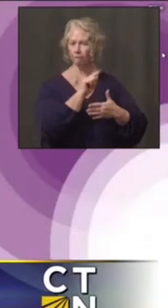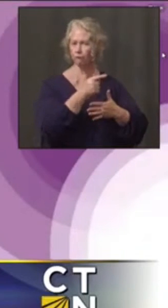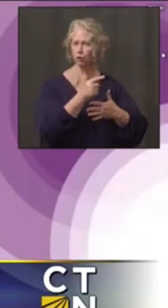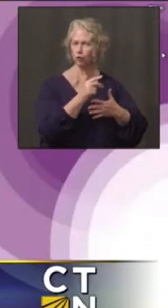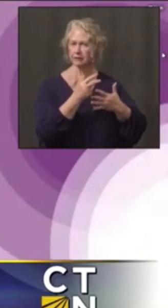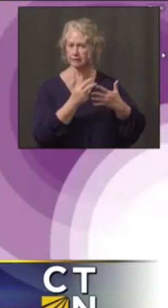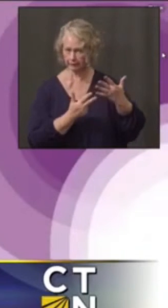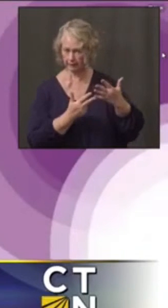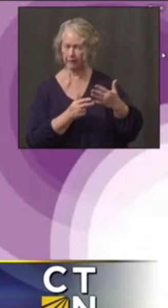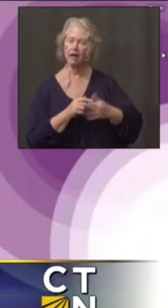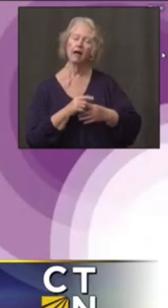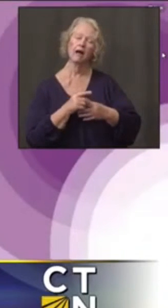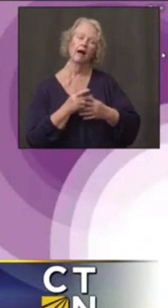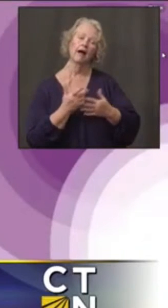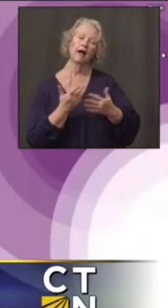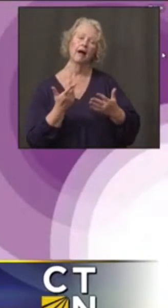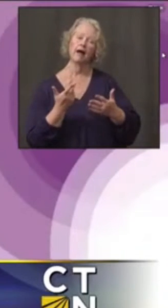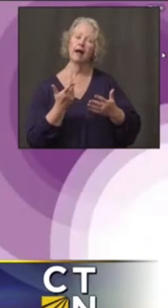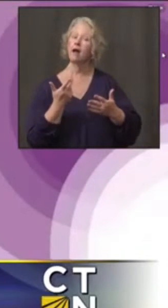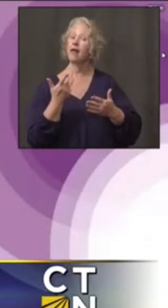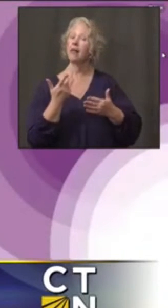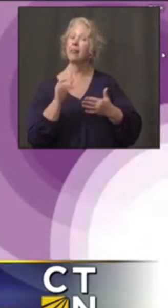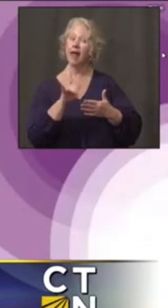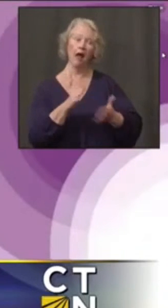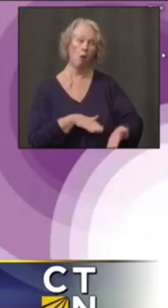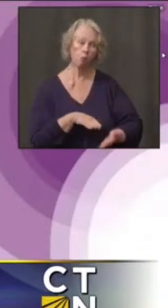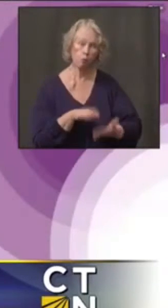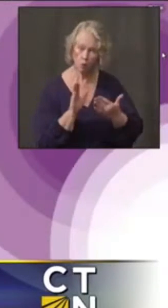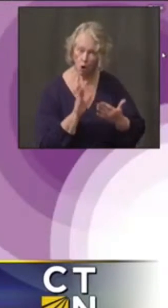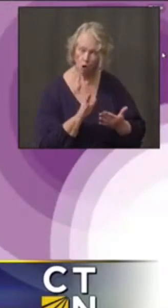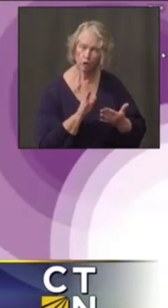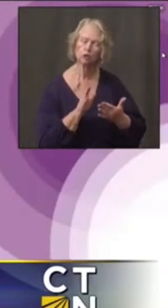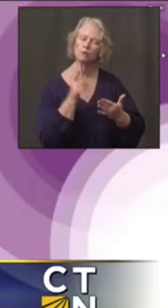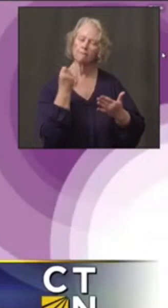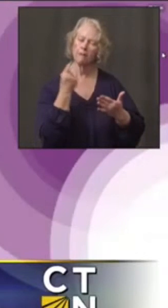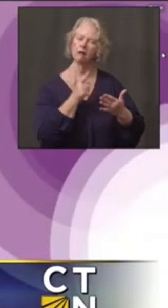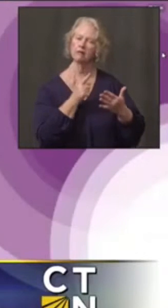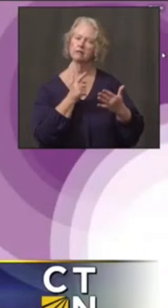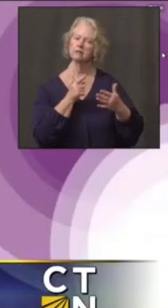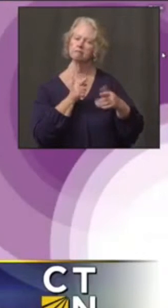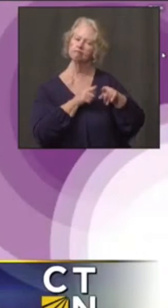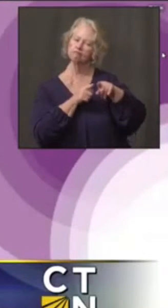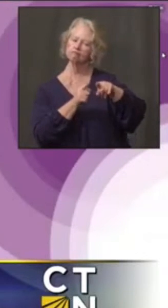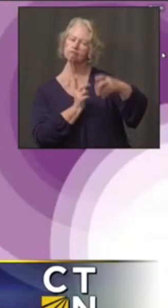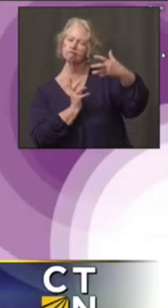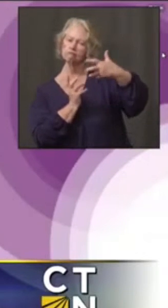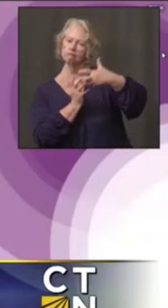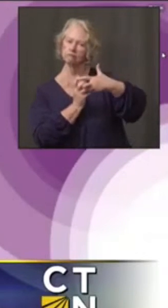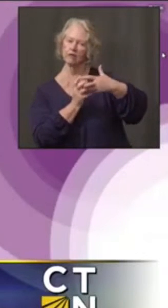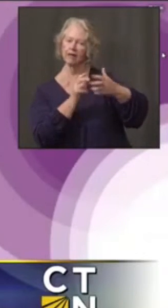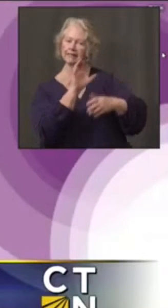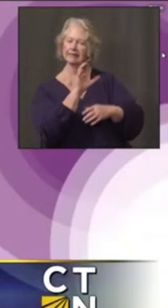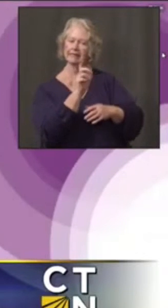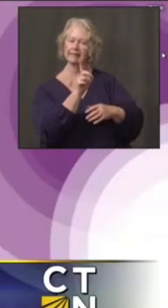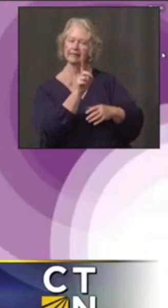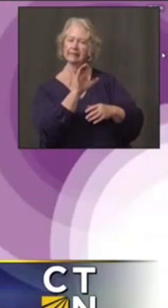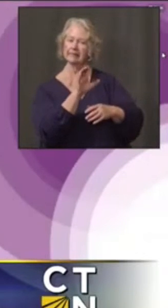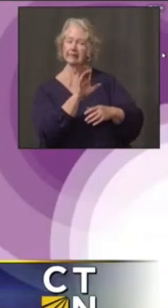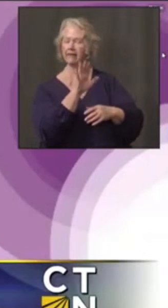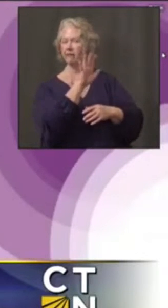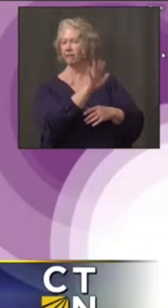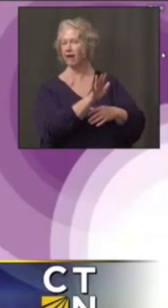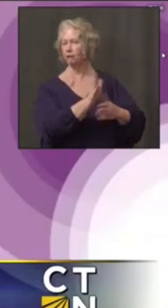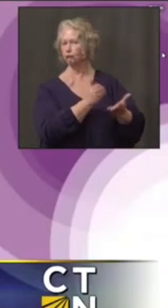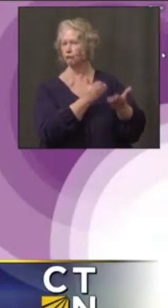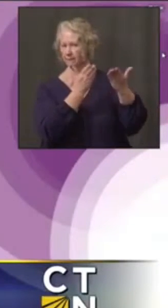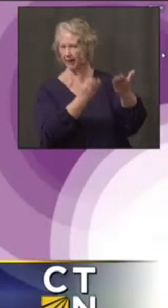whatever definitive approach we take, it has to be aligned with the CDC's ACIP recommendations. But to answer